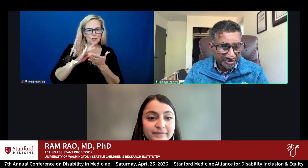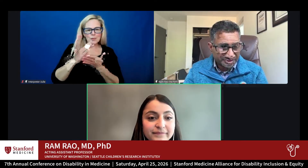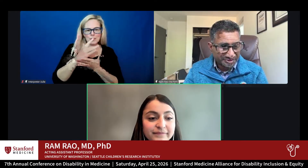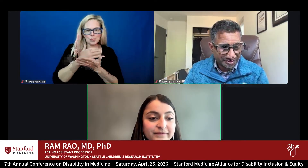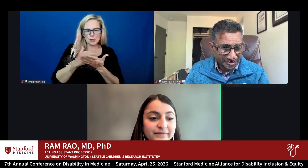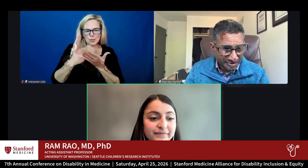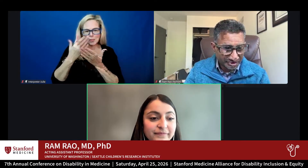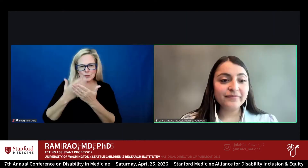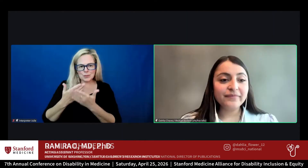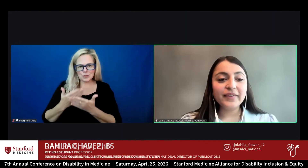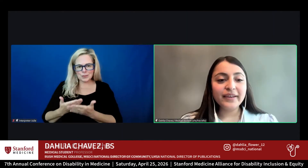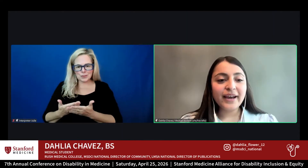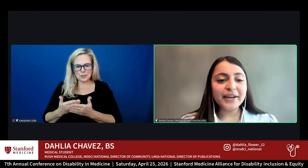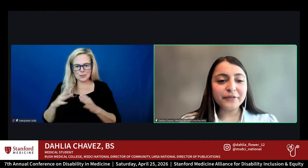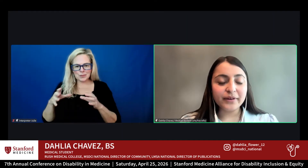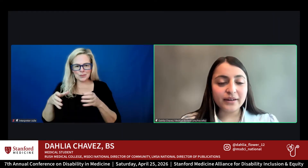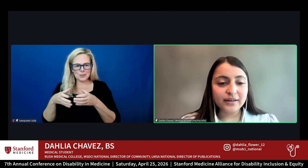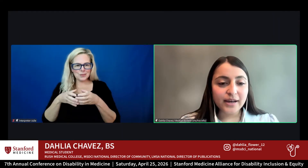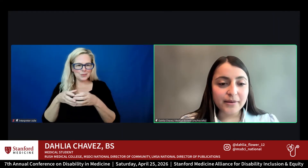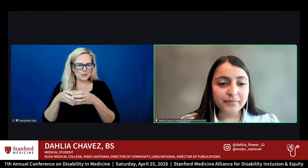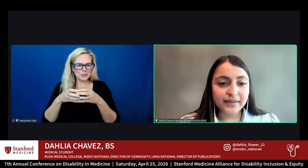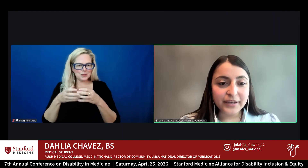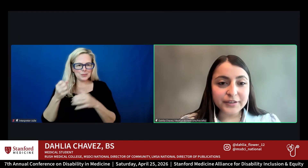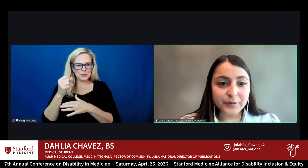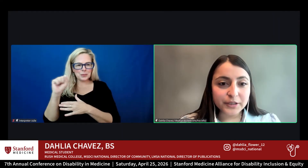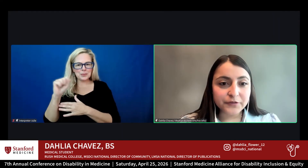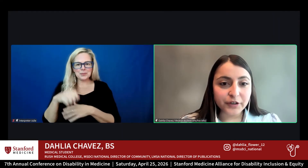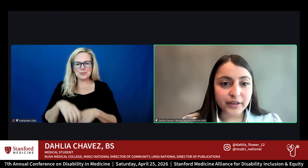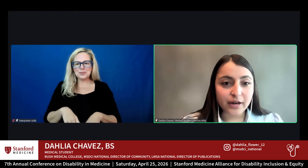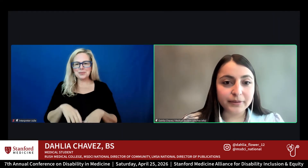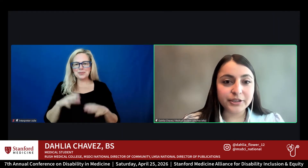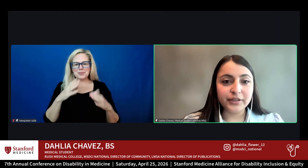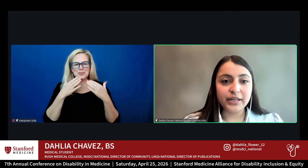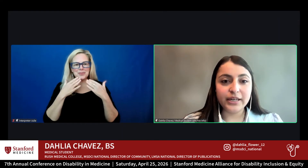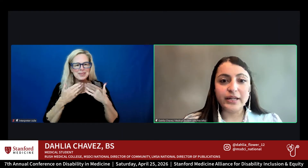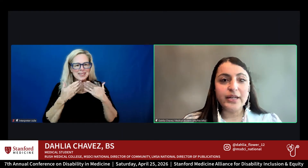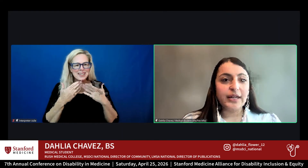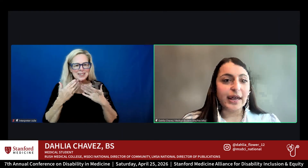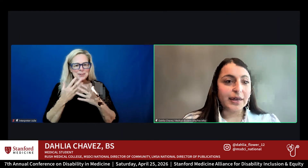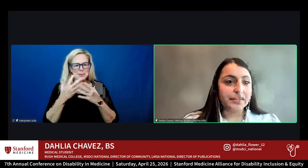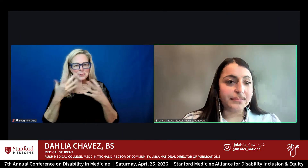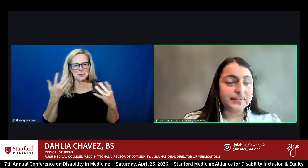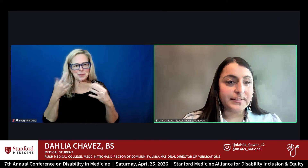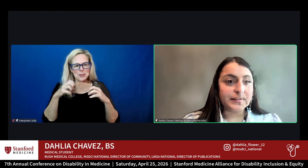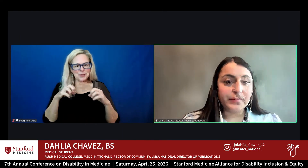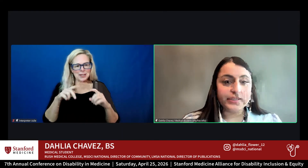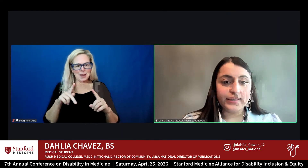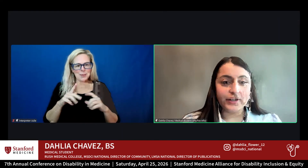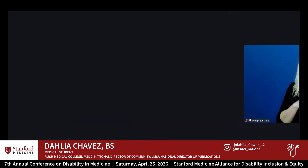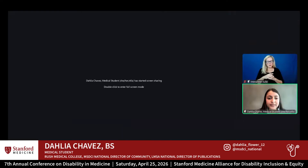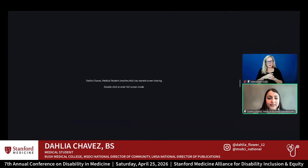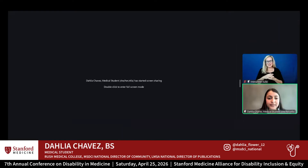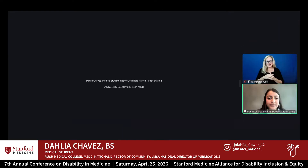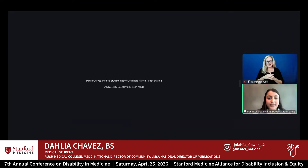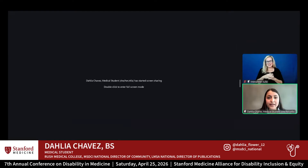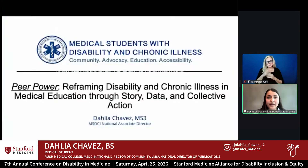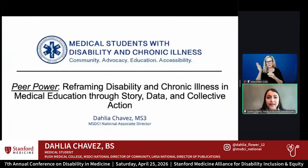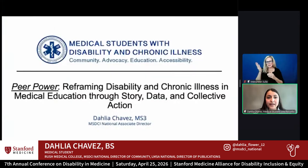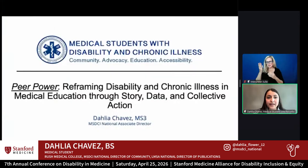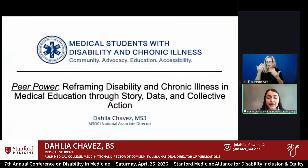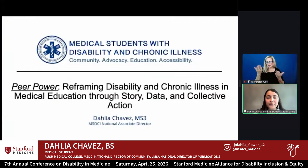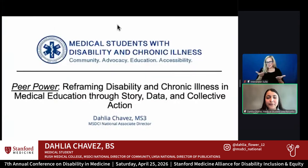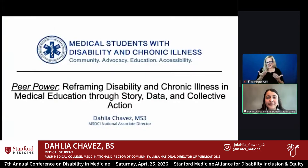Dahlia. Hi, everyone. Thank you so much for the opportunity to speak here